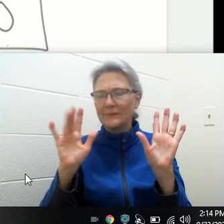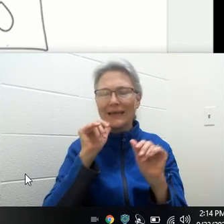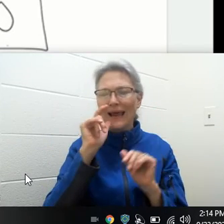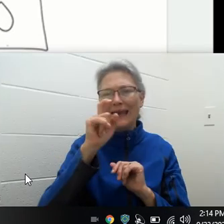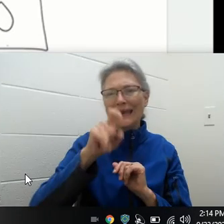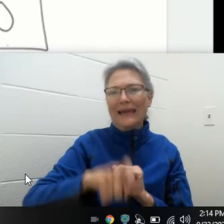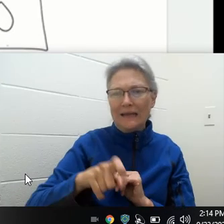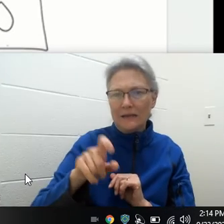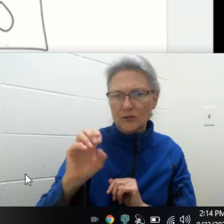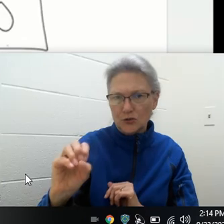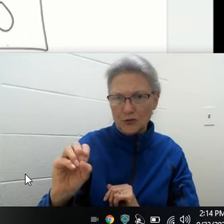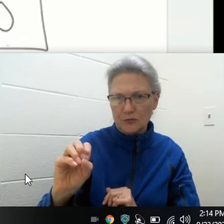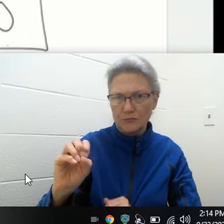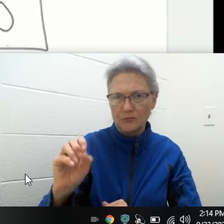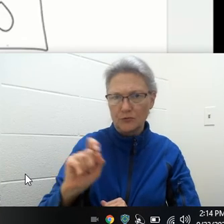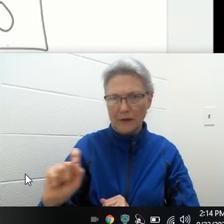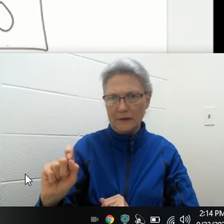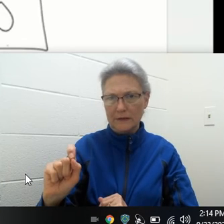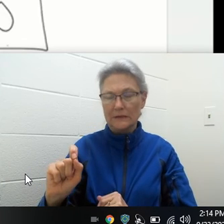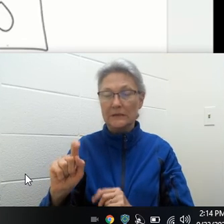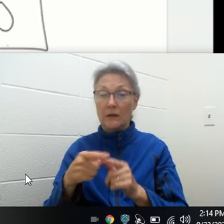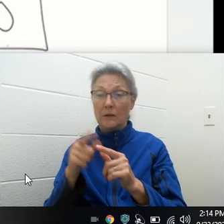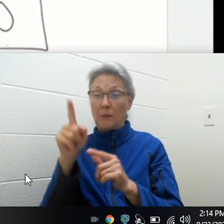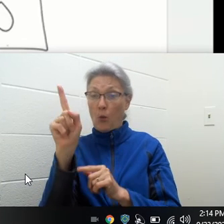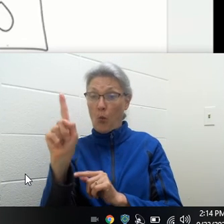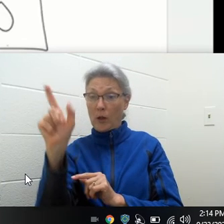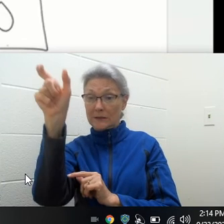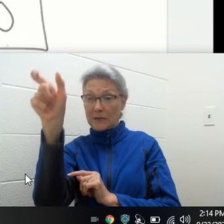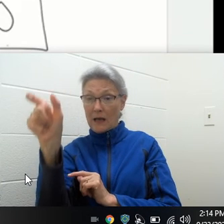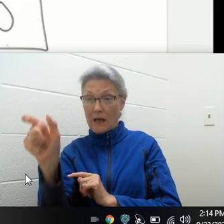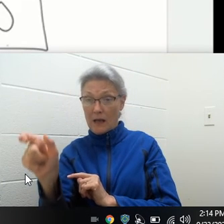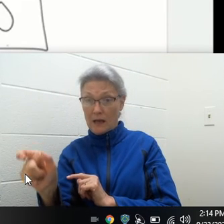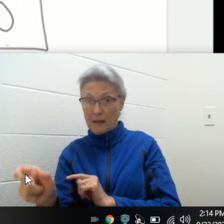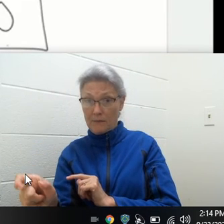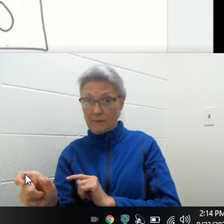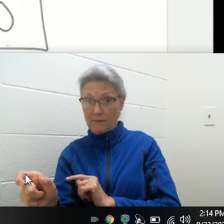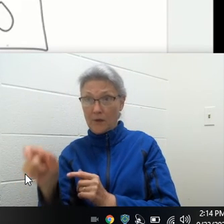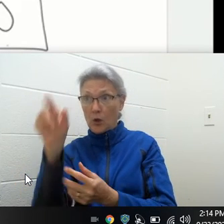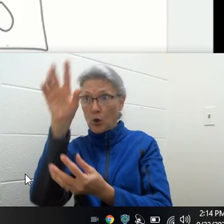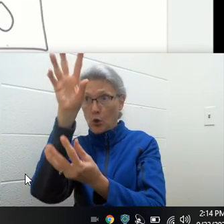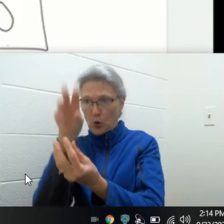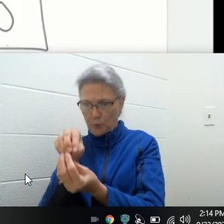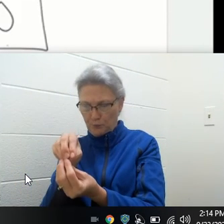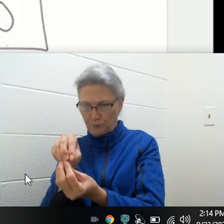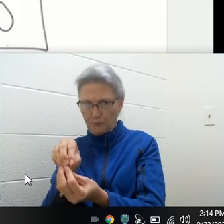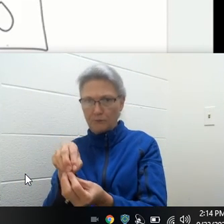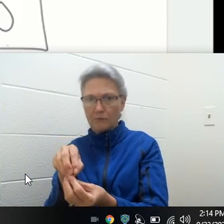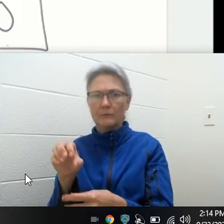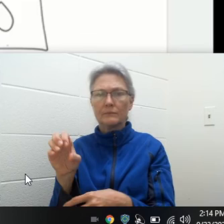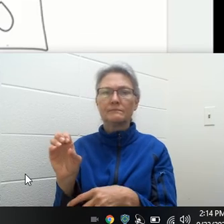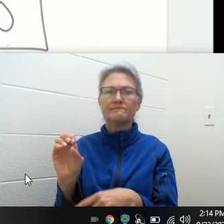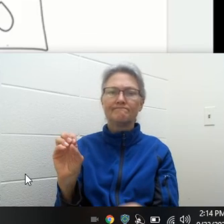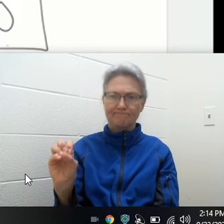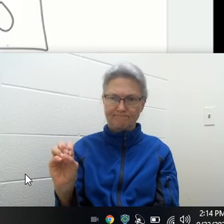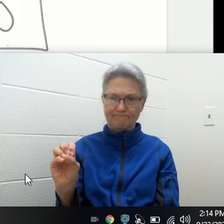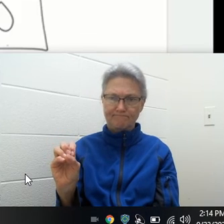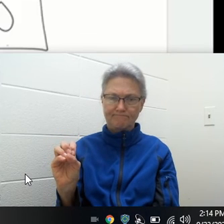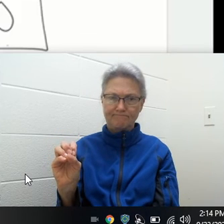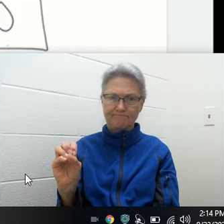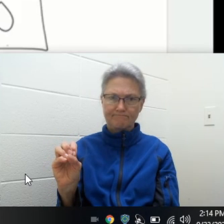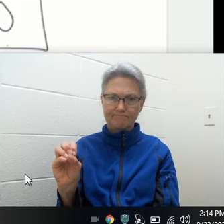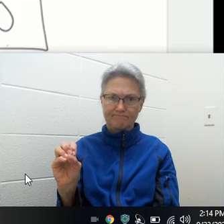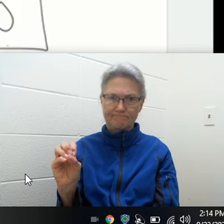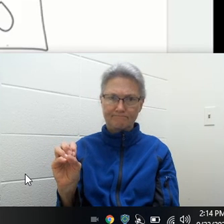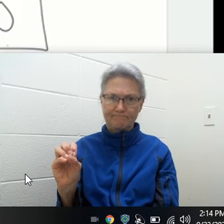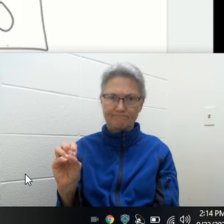0. Starting in my ones column, just in case there could be a group of 10 hiding in there. 0